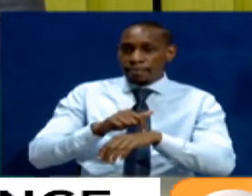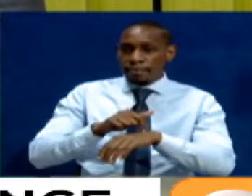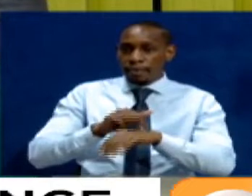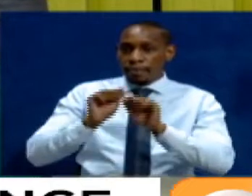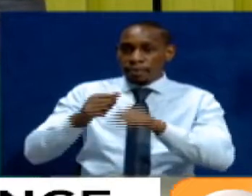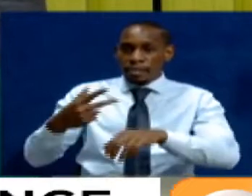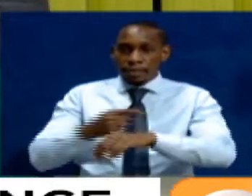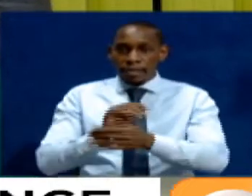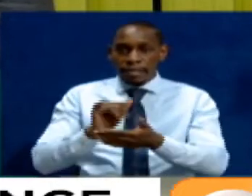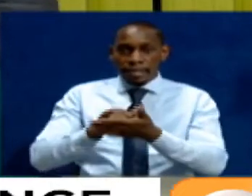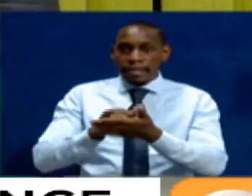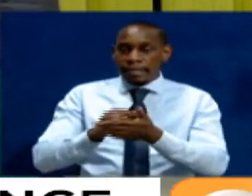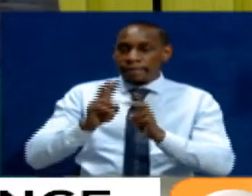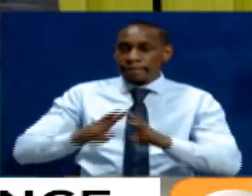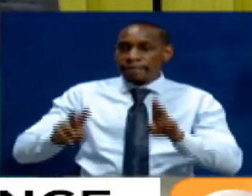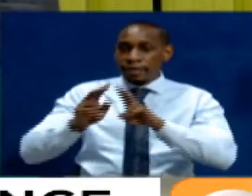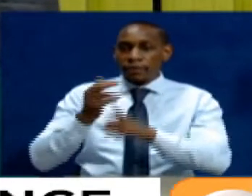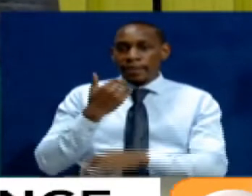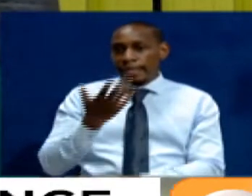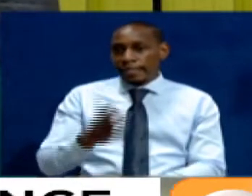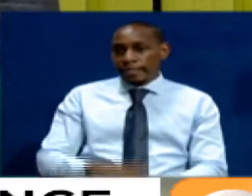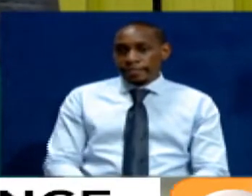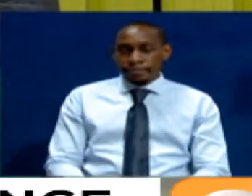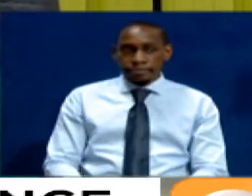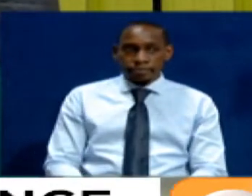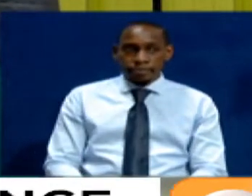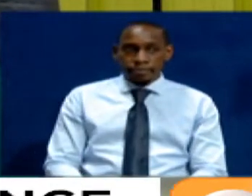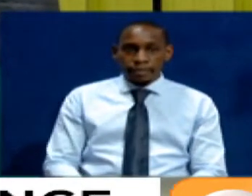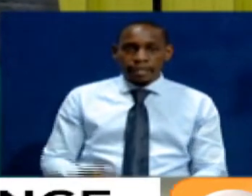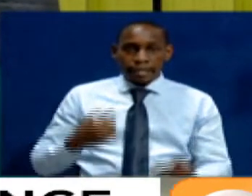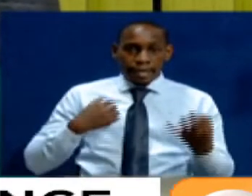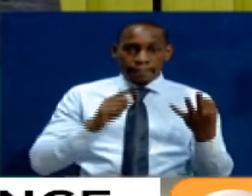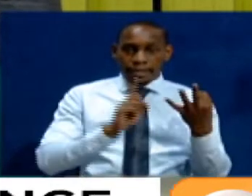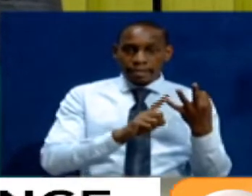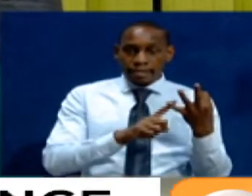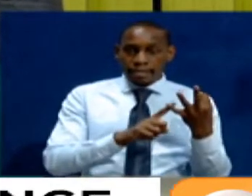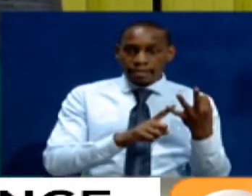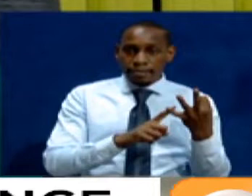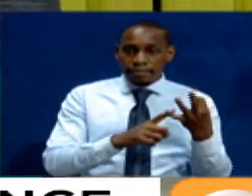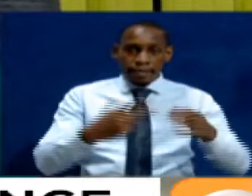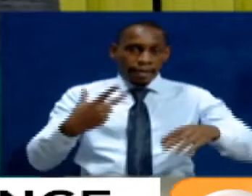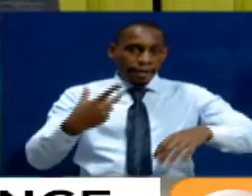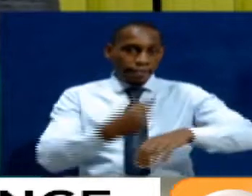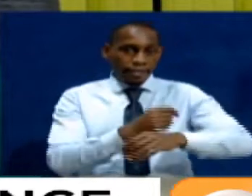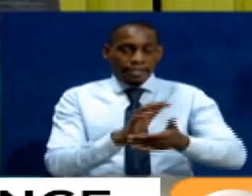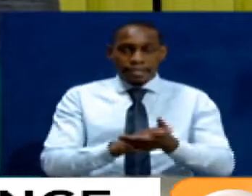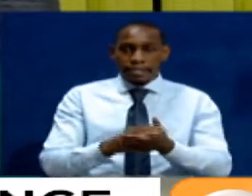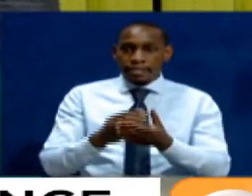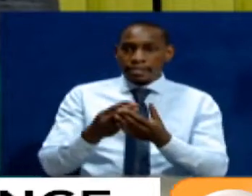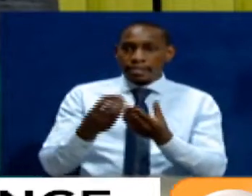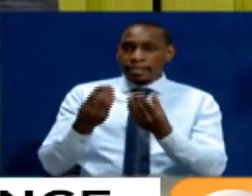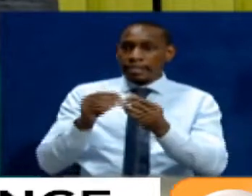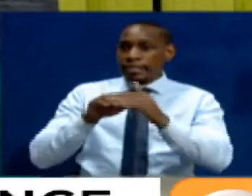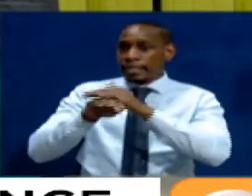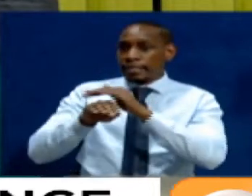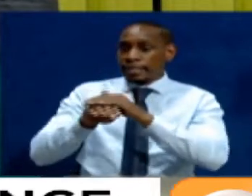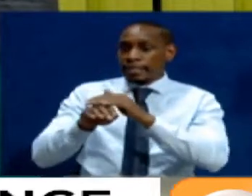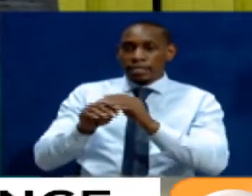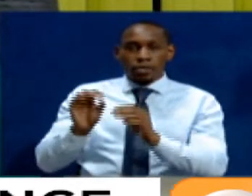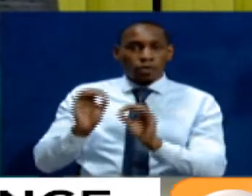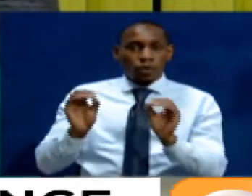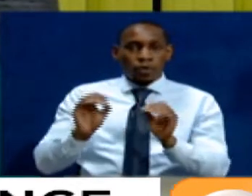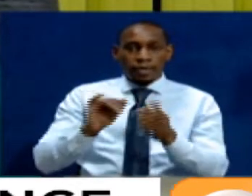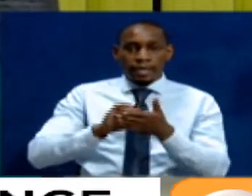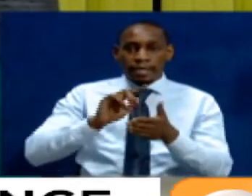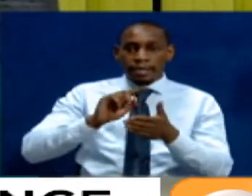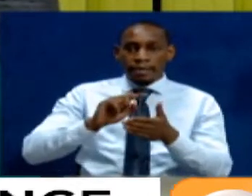it, it will not be much value to them. And three, these vaccines are not available in large quantities, and